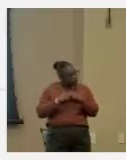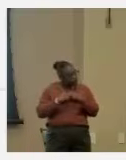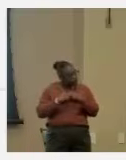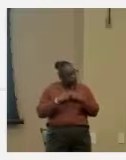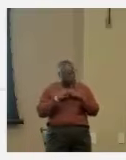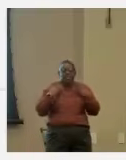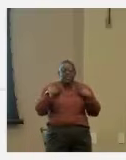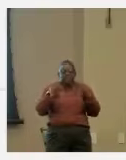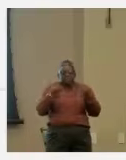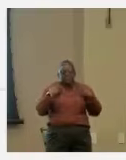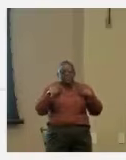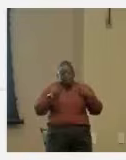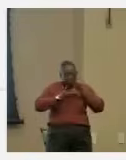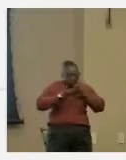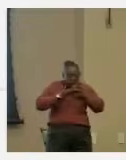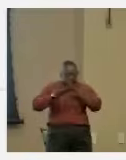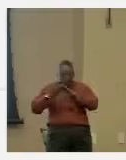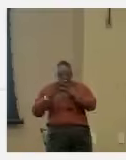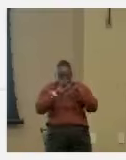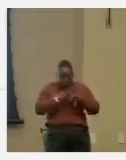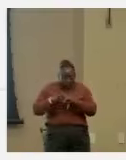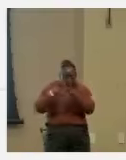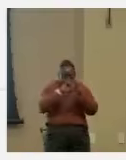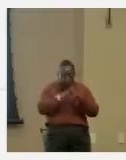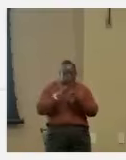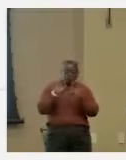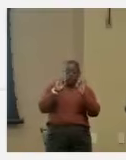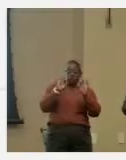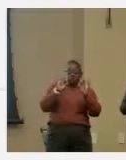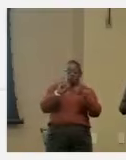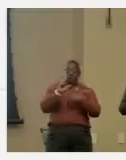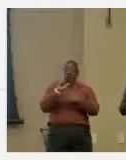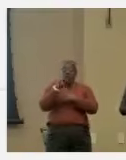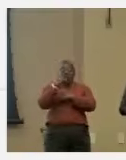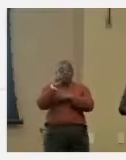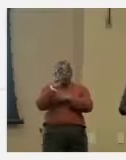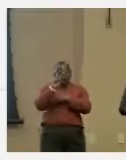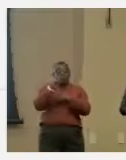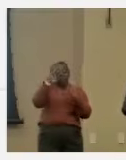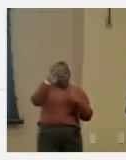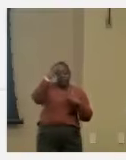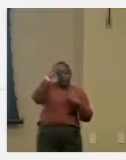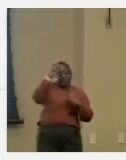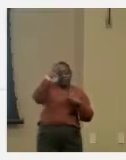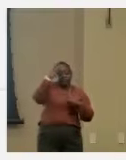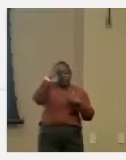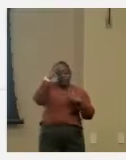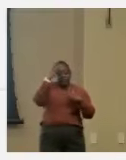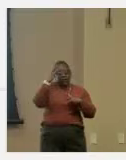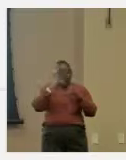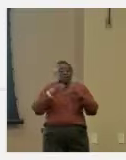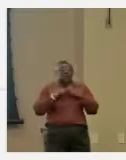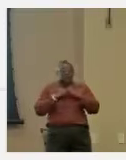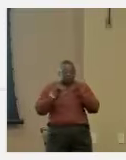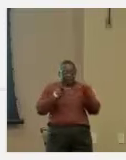setting. But in cases like lupus disease, it's unfortunately that it's the dysregulation of the